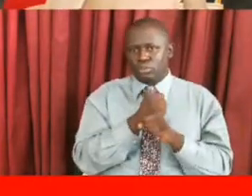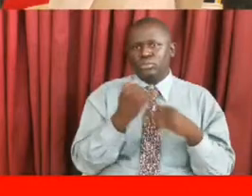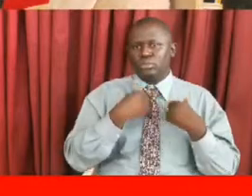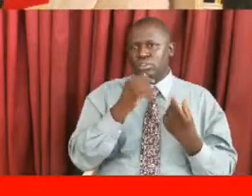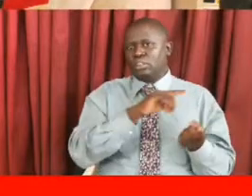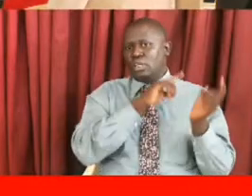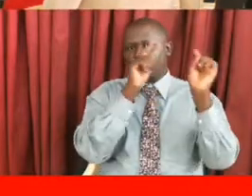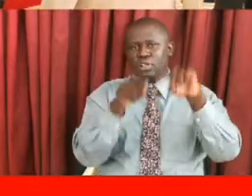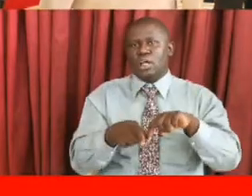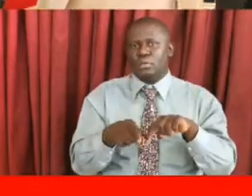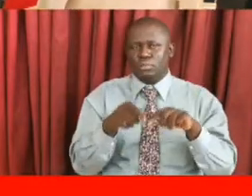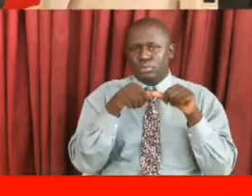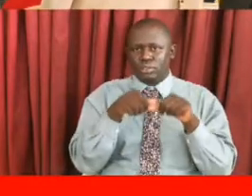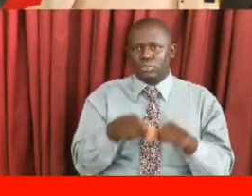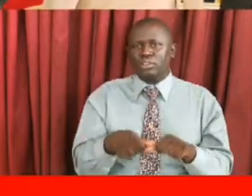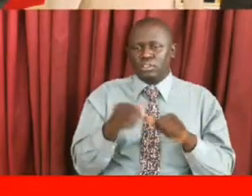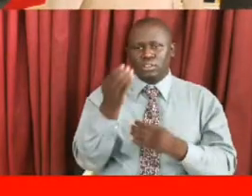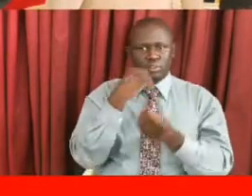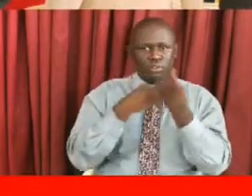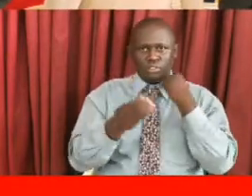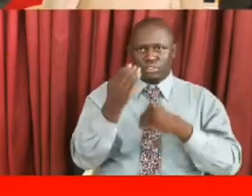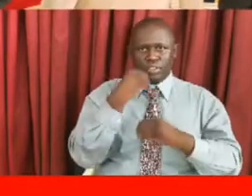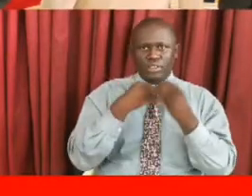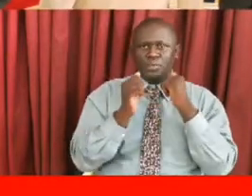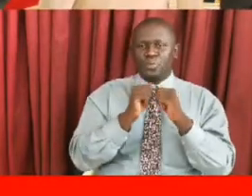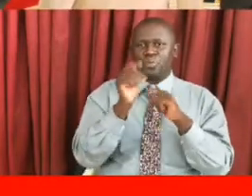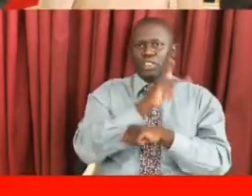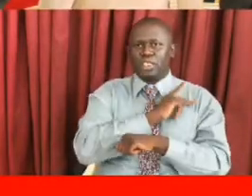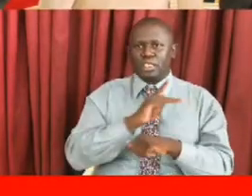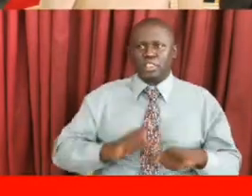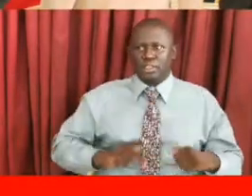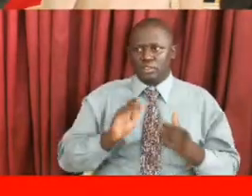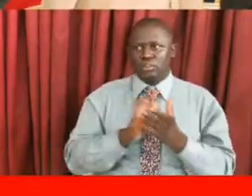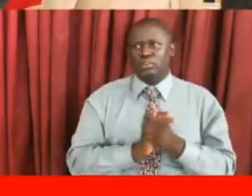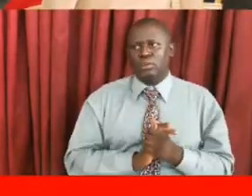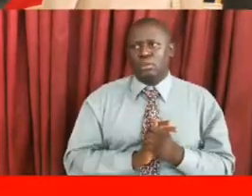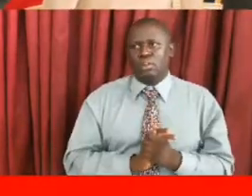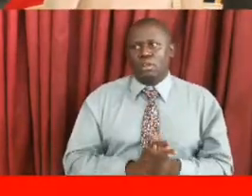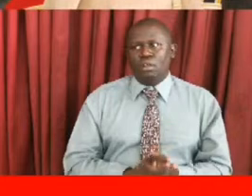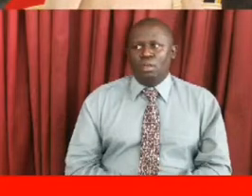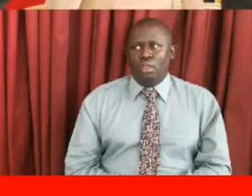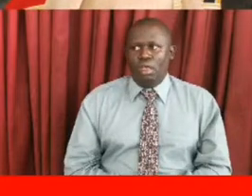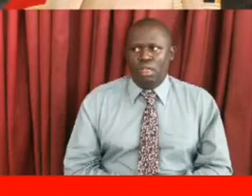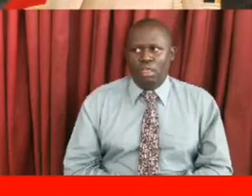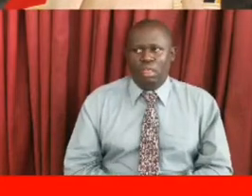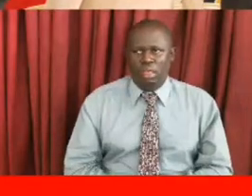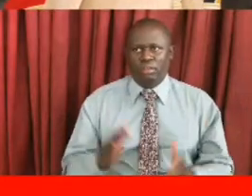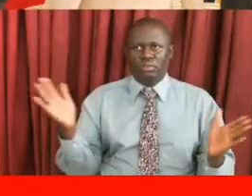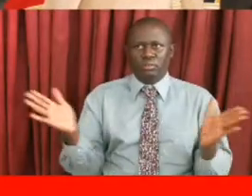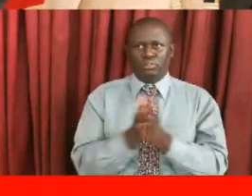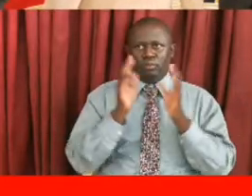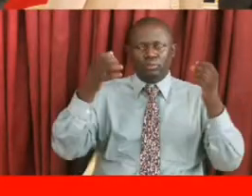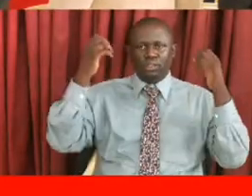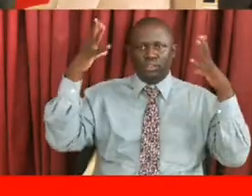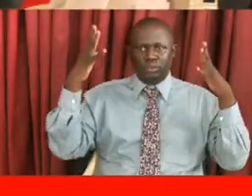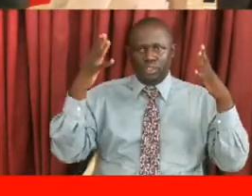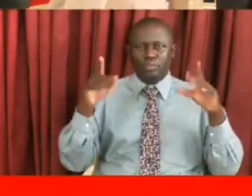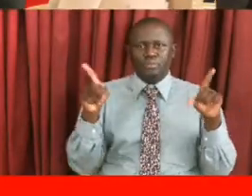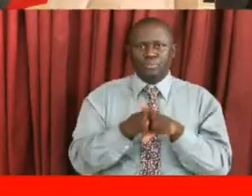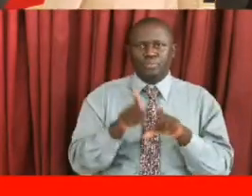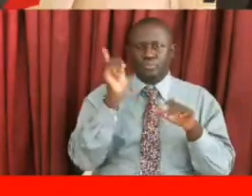Feast with the in the presence of the king they have come to die Hallelujah as the